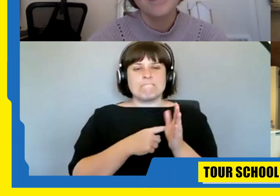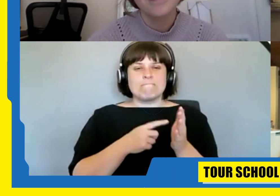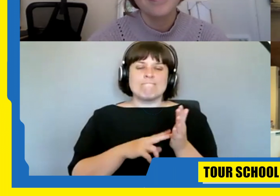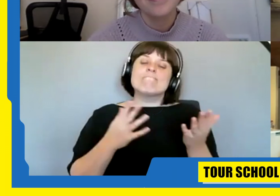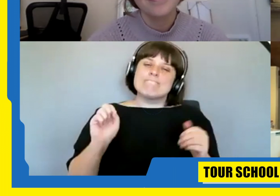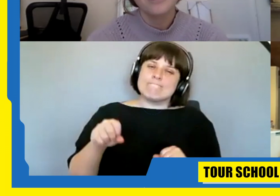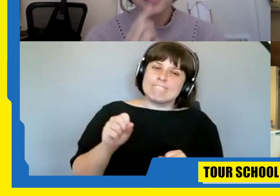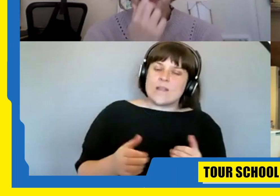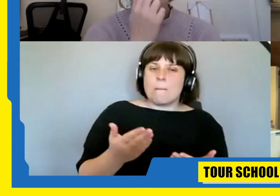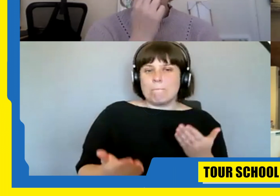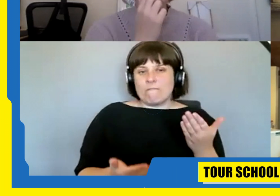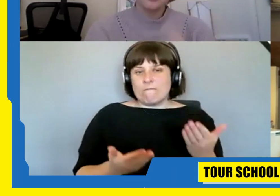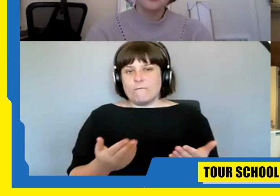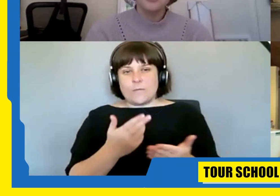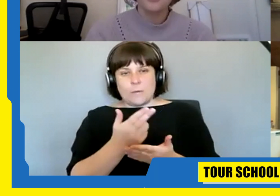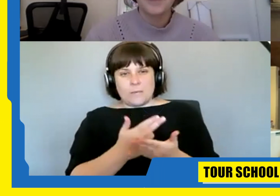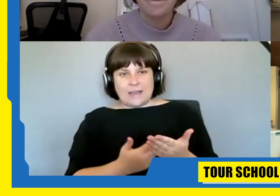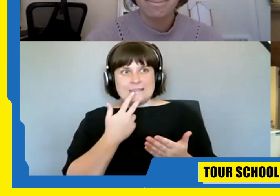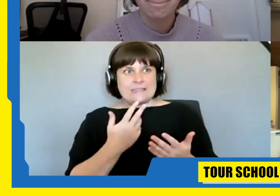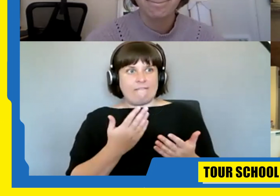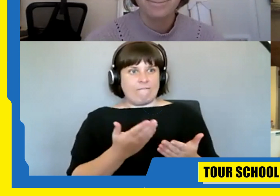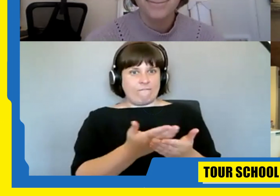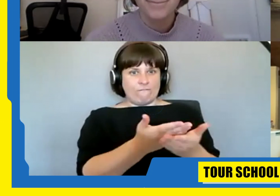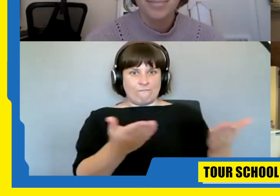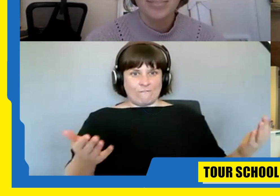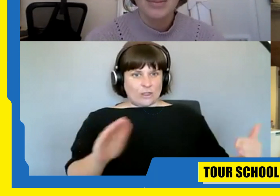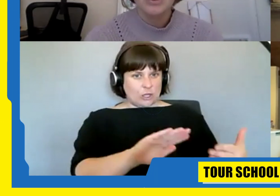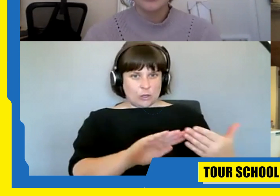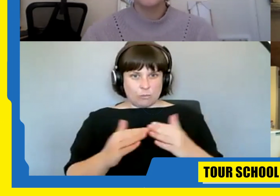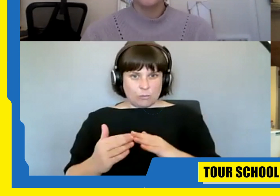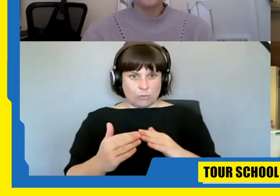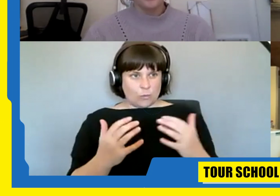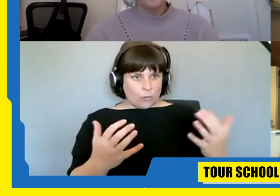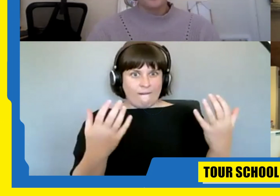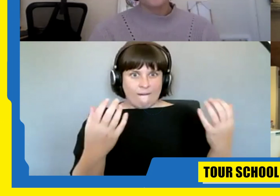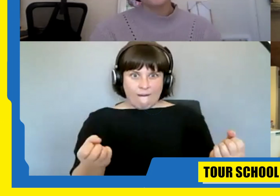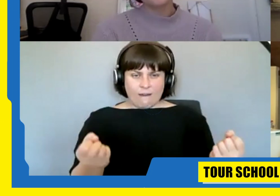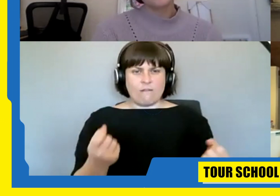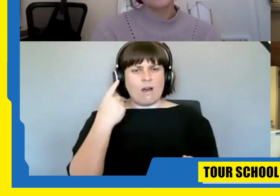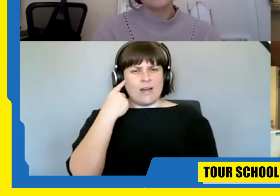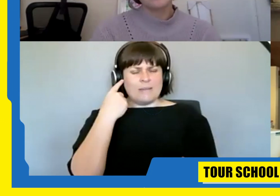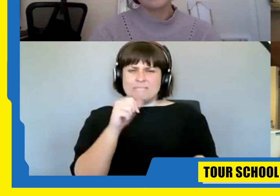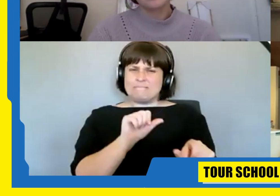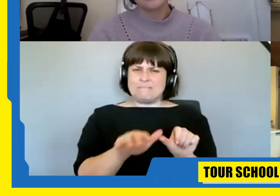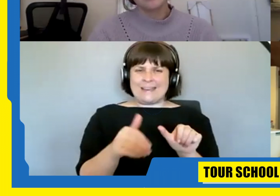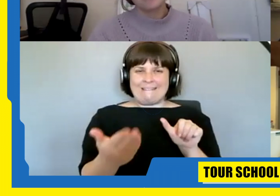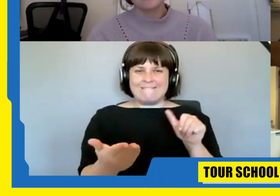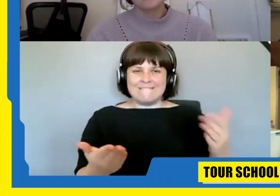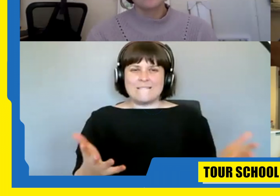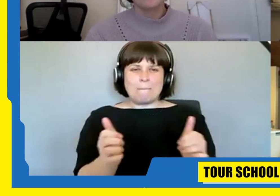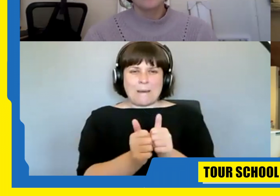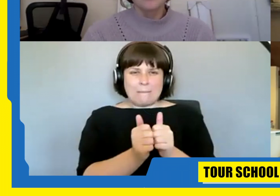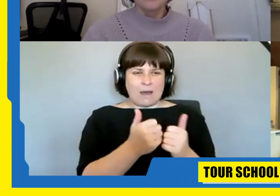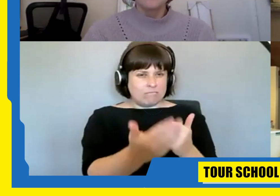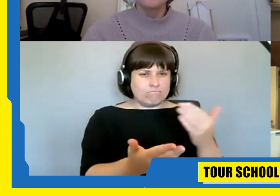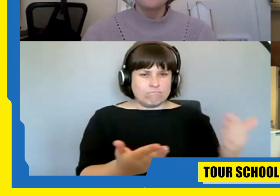got the audiences there, it is a great way just to do some hard copy feedback. And rather than circulating one